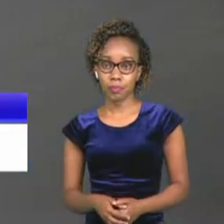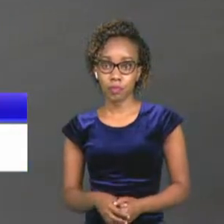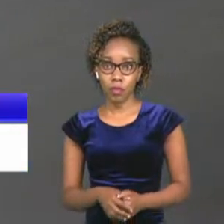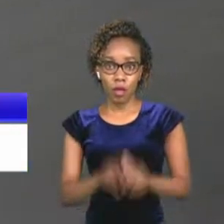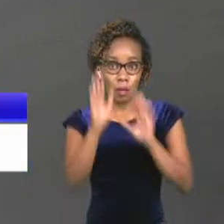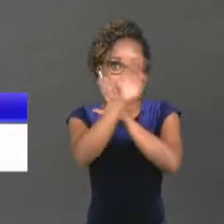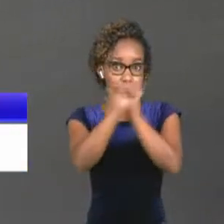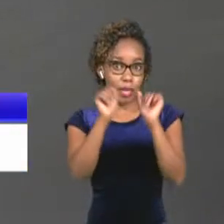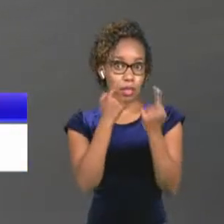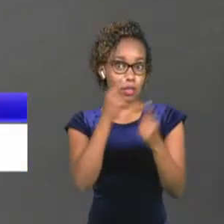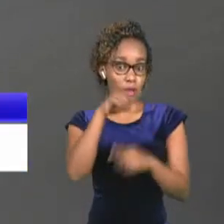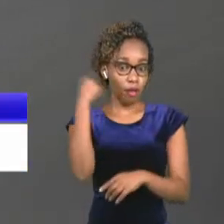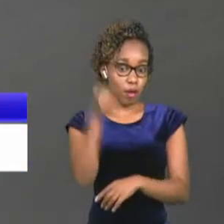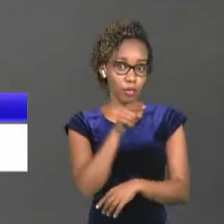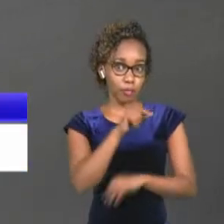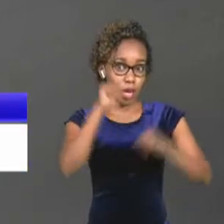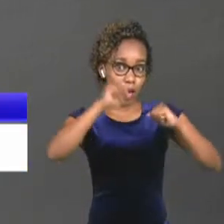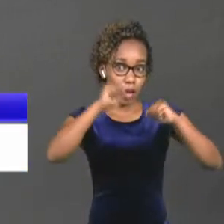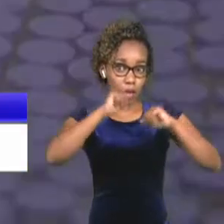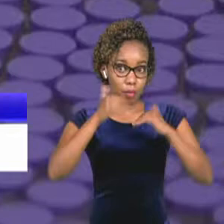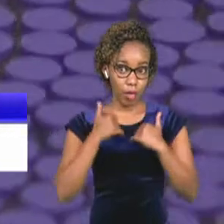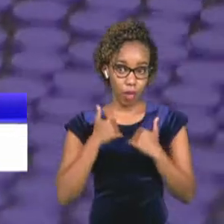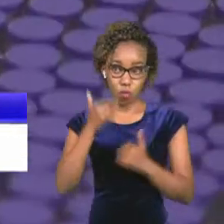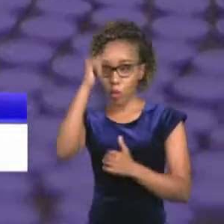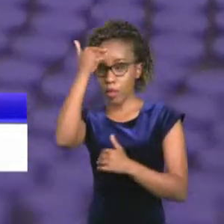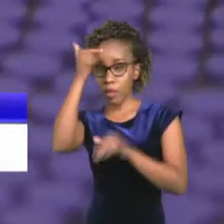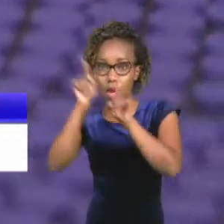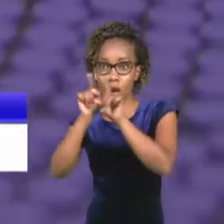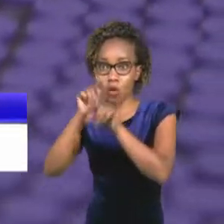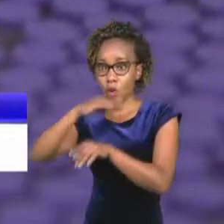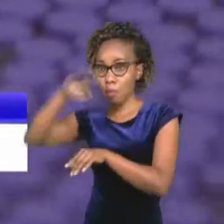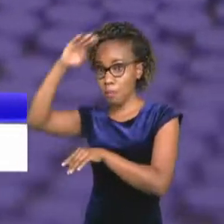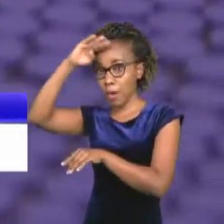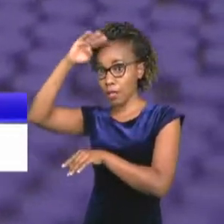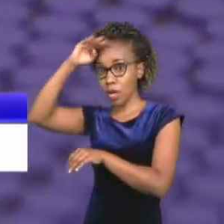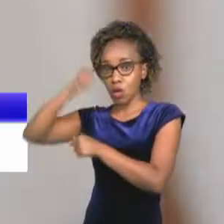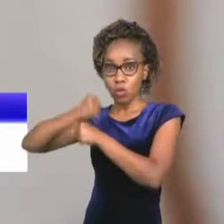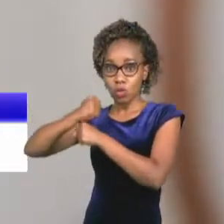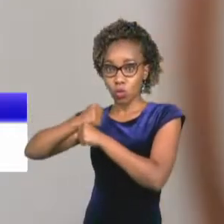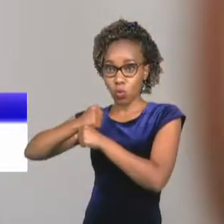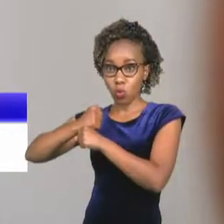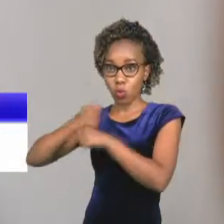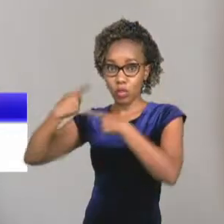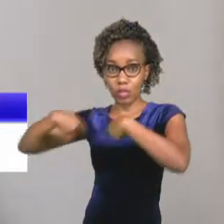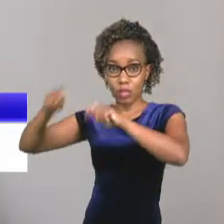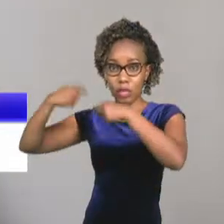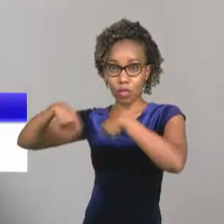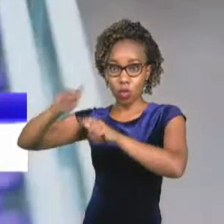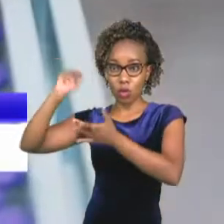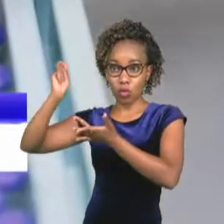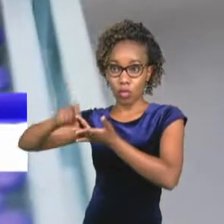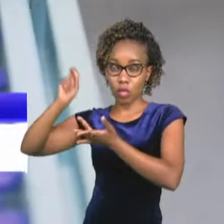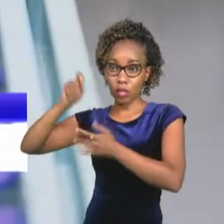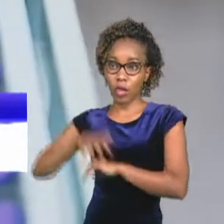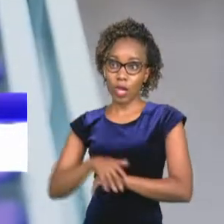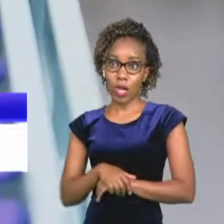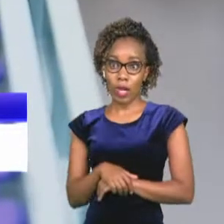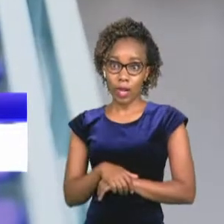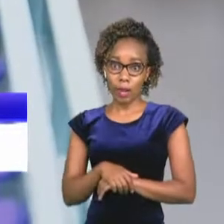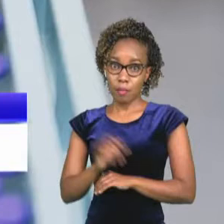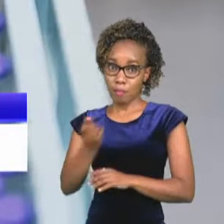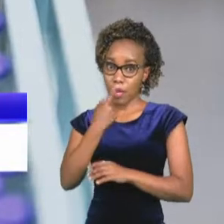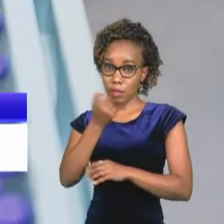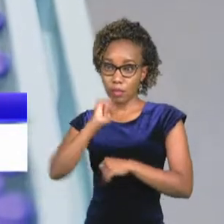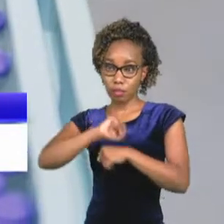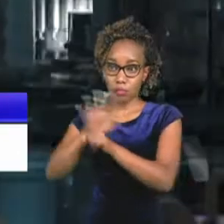Putin noted that Russia has agreements in place with India and Brazil to conduct clinical trials of its Sputnik V coronavirus vaccine, as